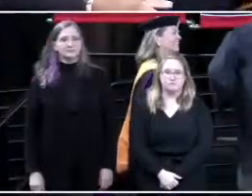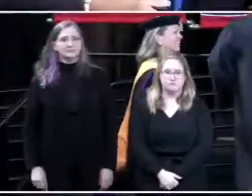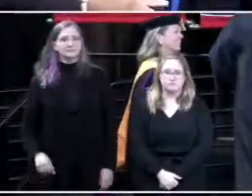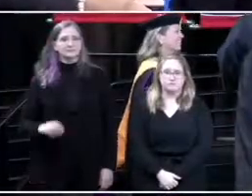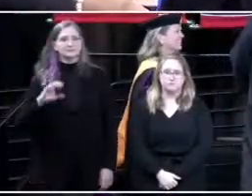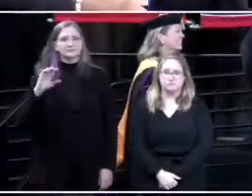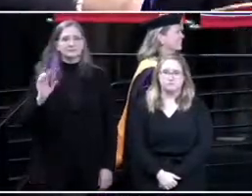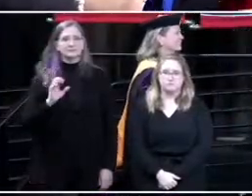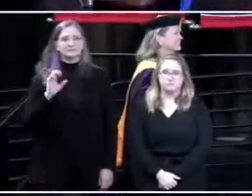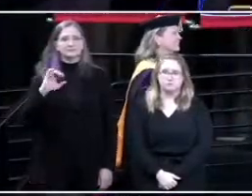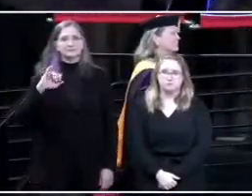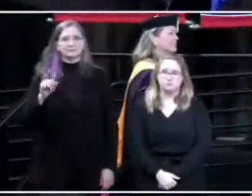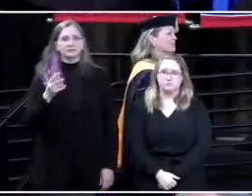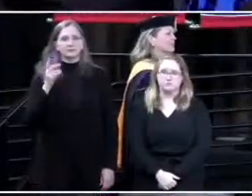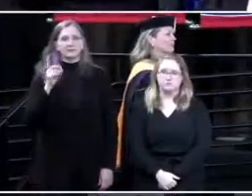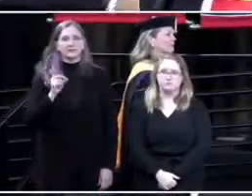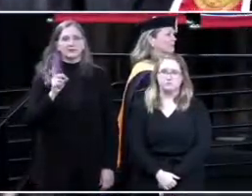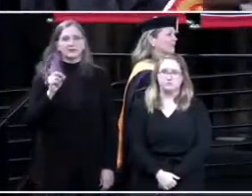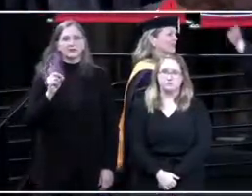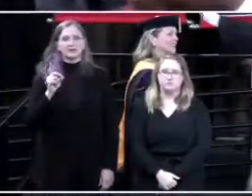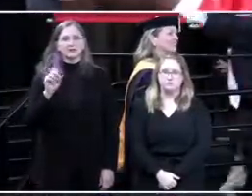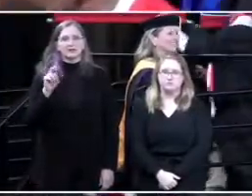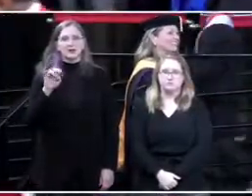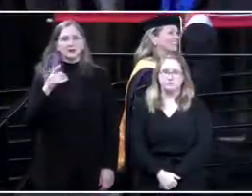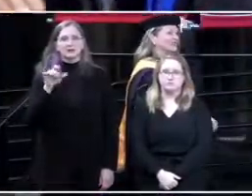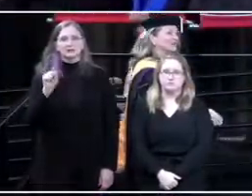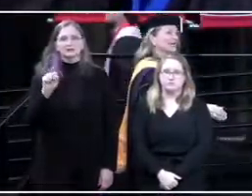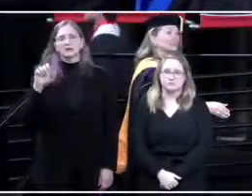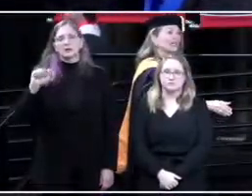Christopher Marquez, Douglas Armstrong,